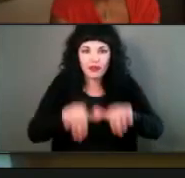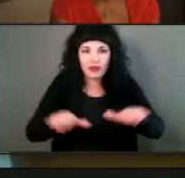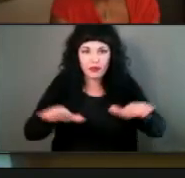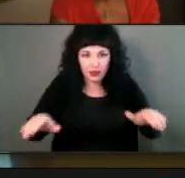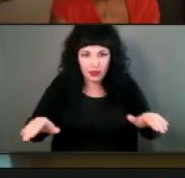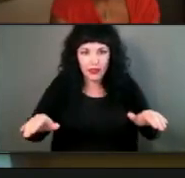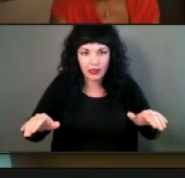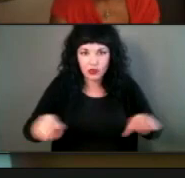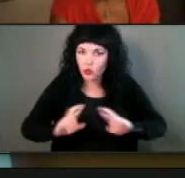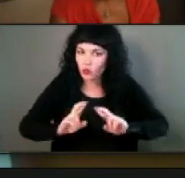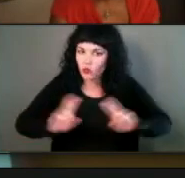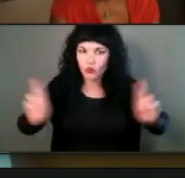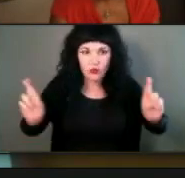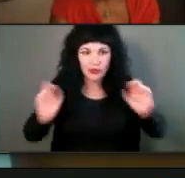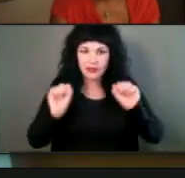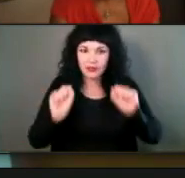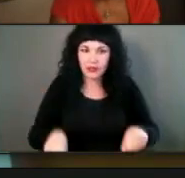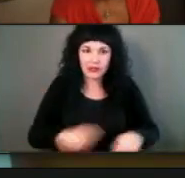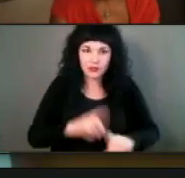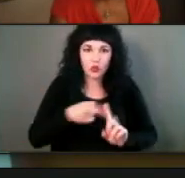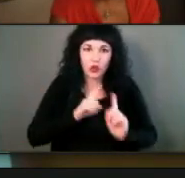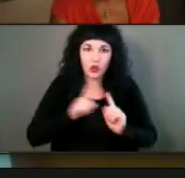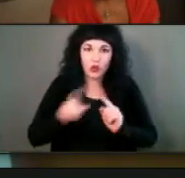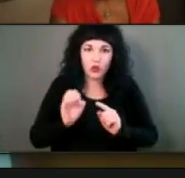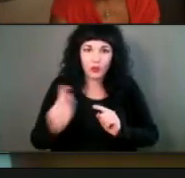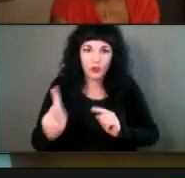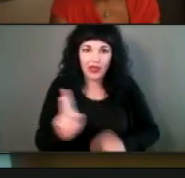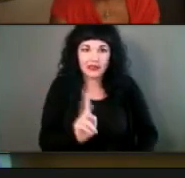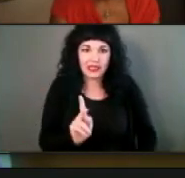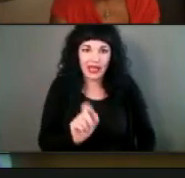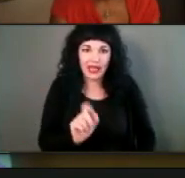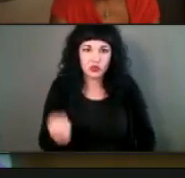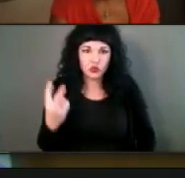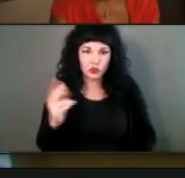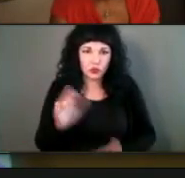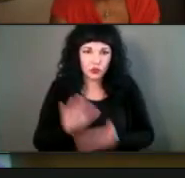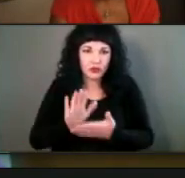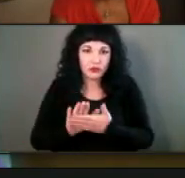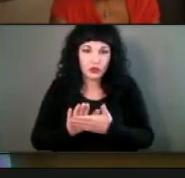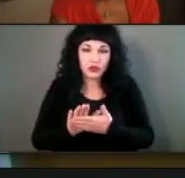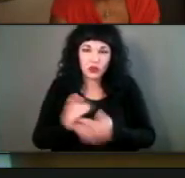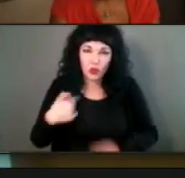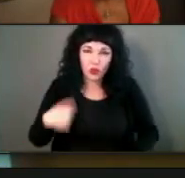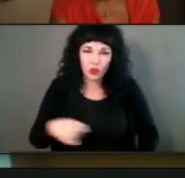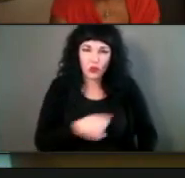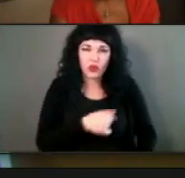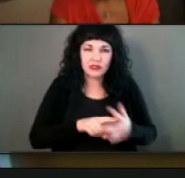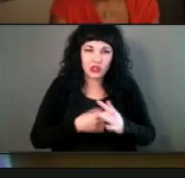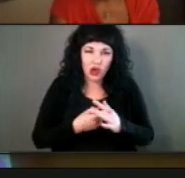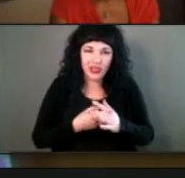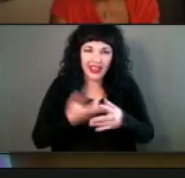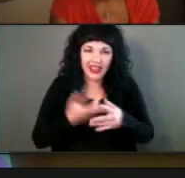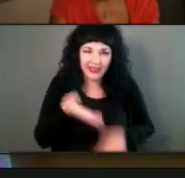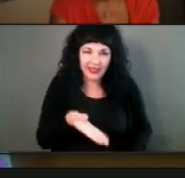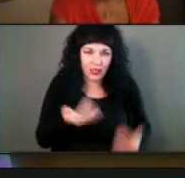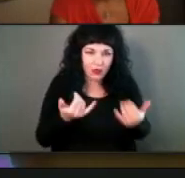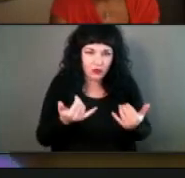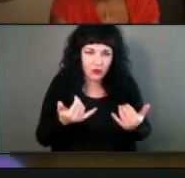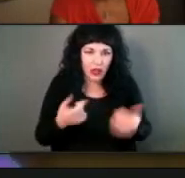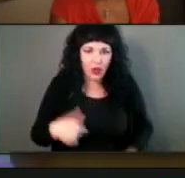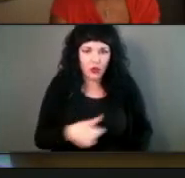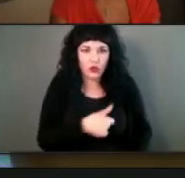K-12 environment later this fall. So I think that's the first place that we're working to start. We're rolling some tools out to support those